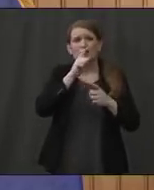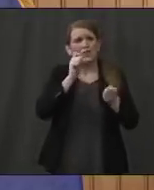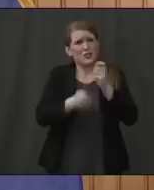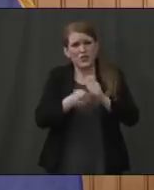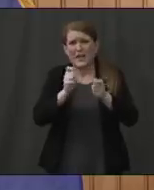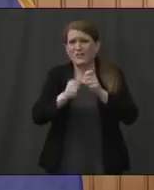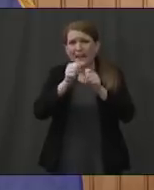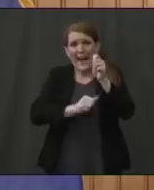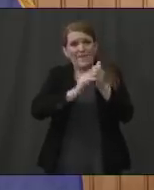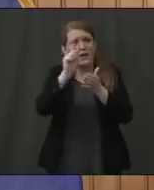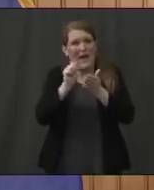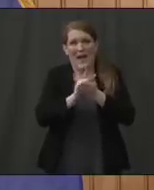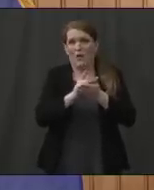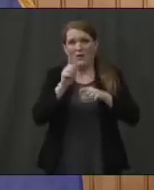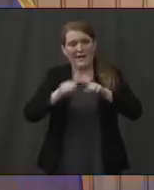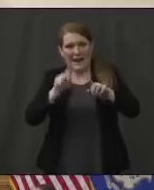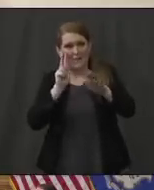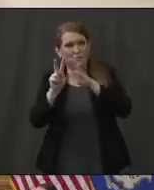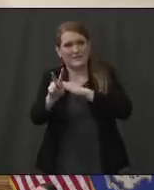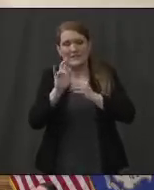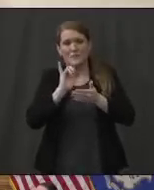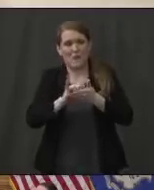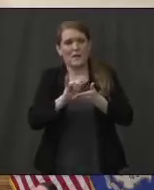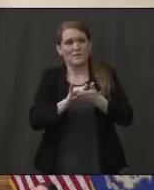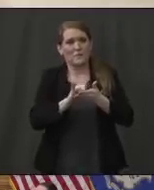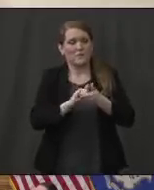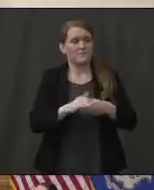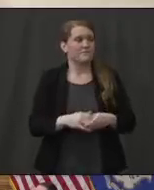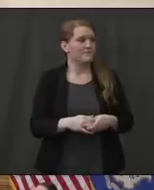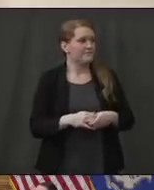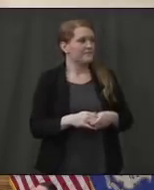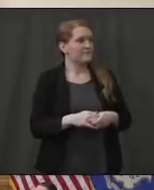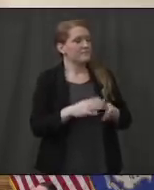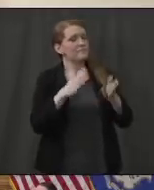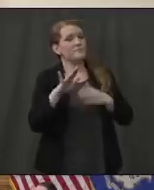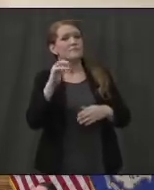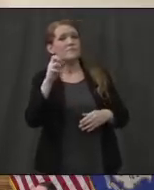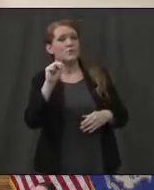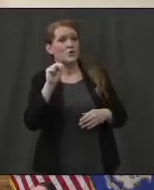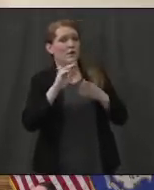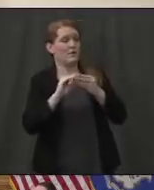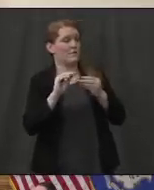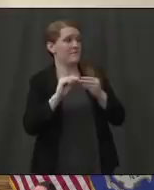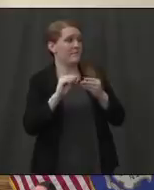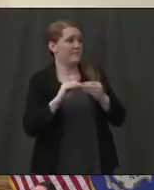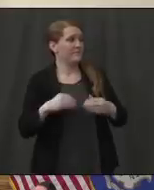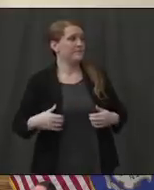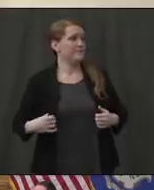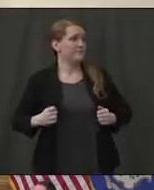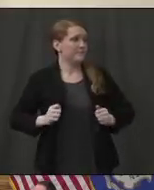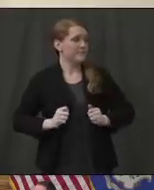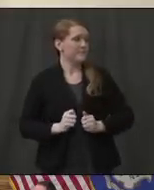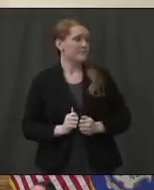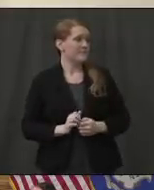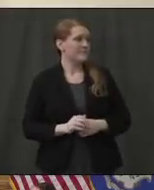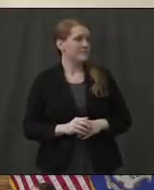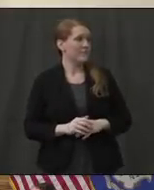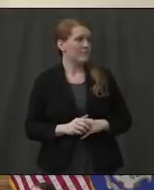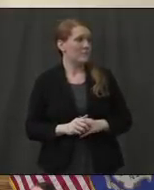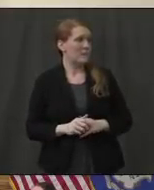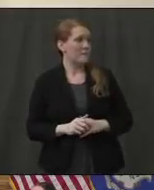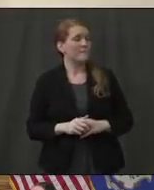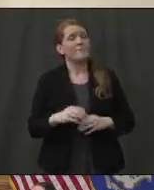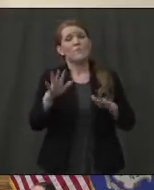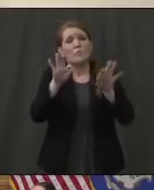the hour. I do think it's important to add to that what this collaboration and this